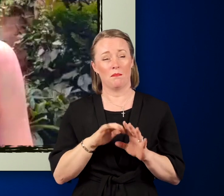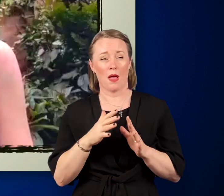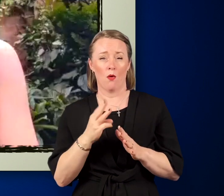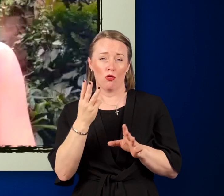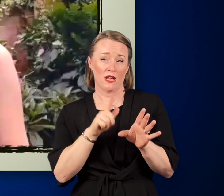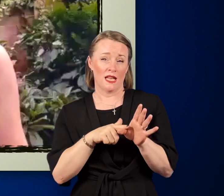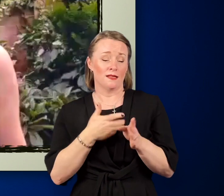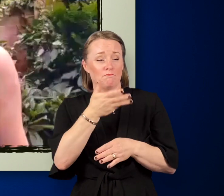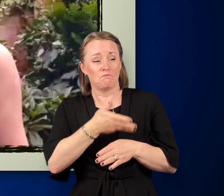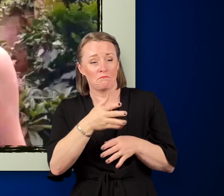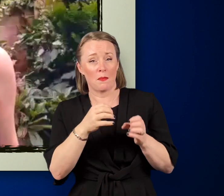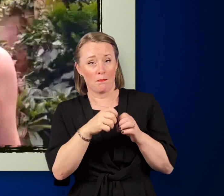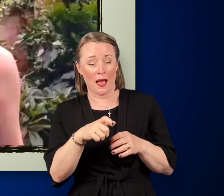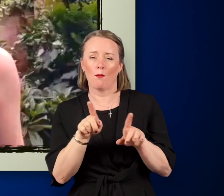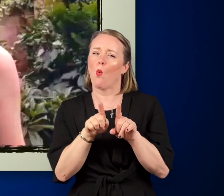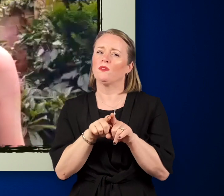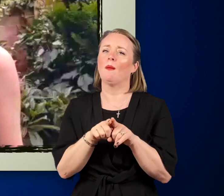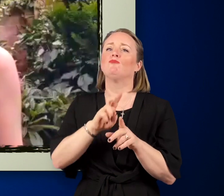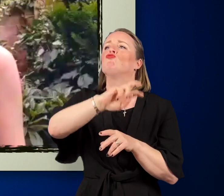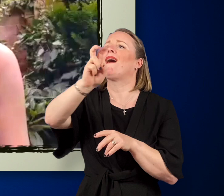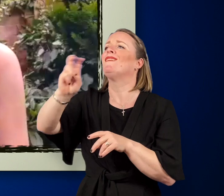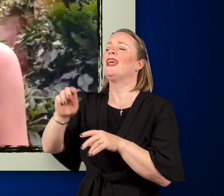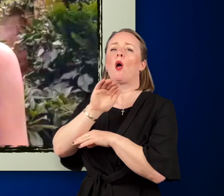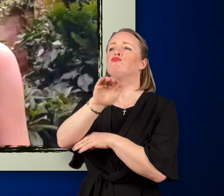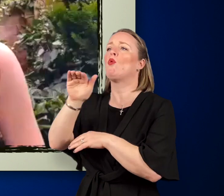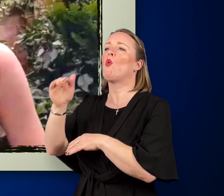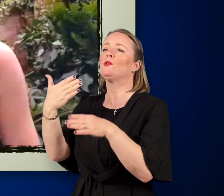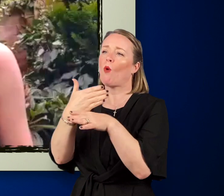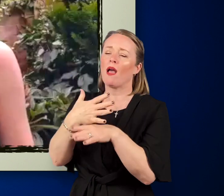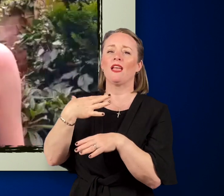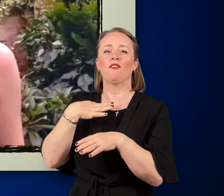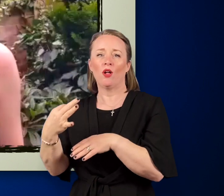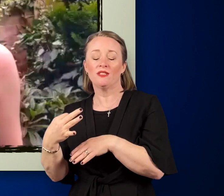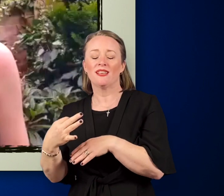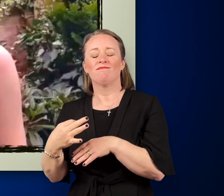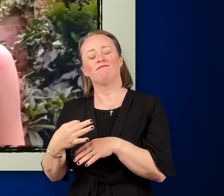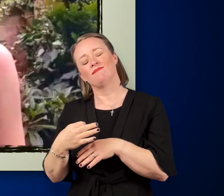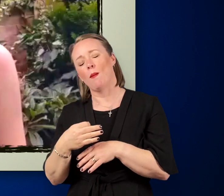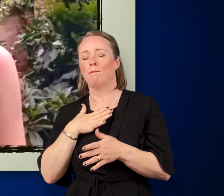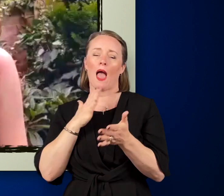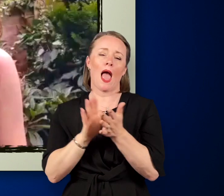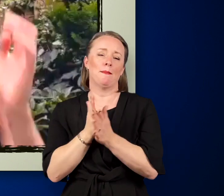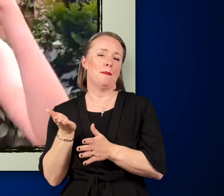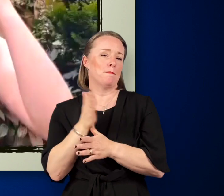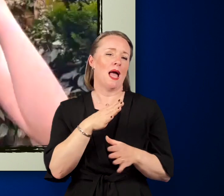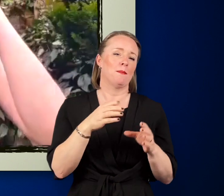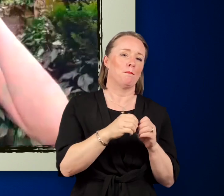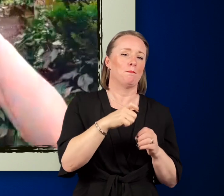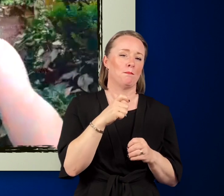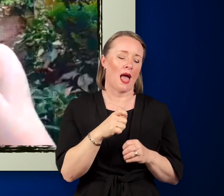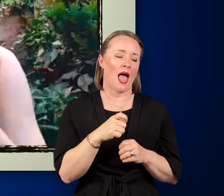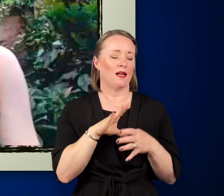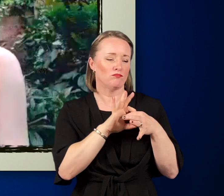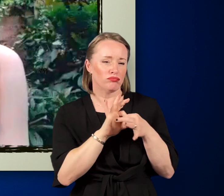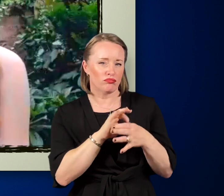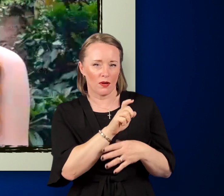3 years on and off. I've also been traveling, working abroad, volunteering abroad. So I've loved coming back to BEC and getting to know people there. I've also been a